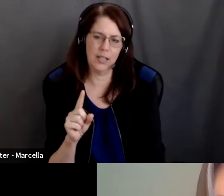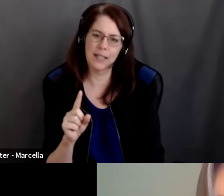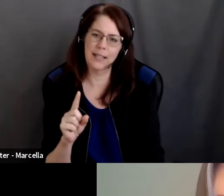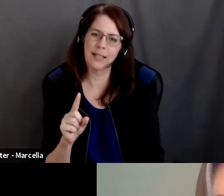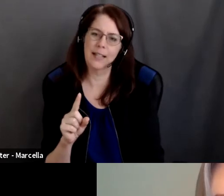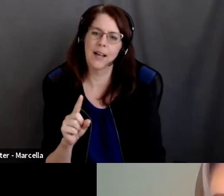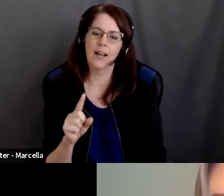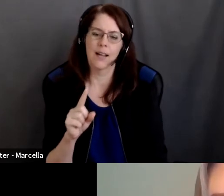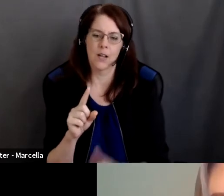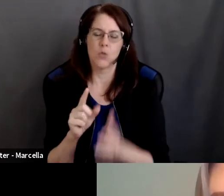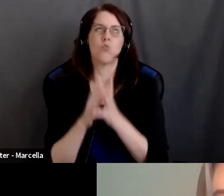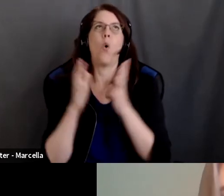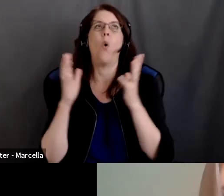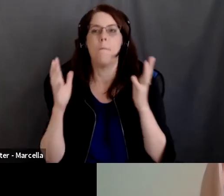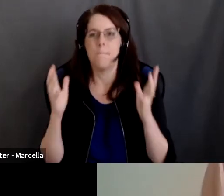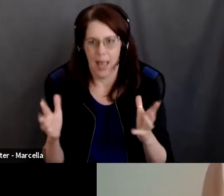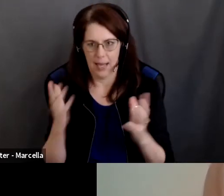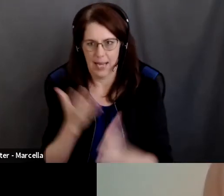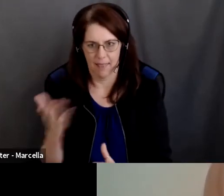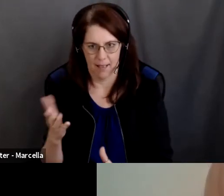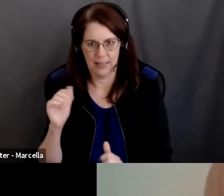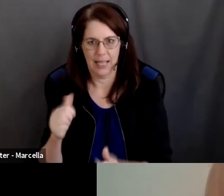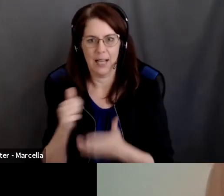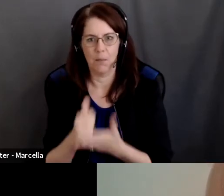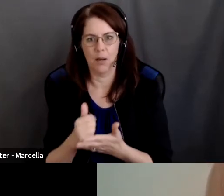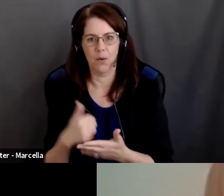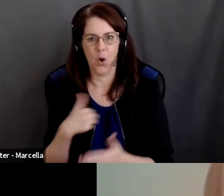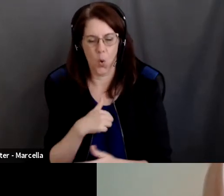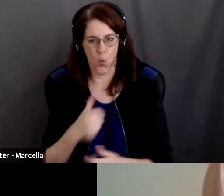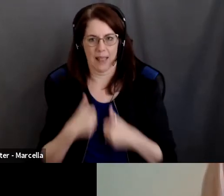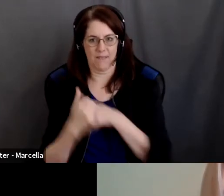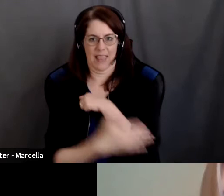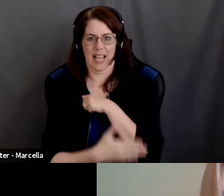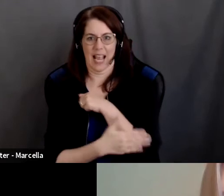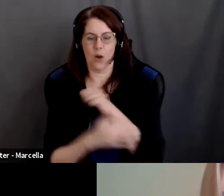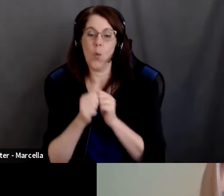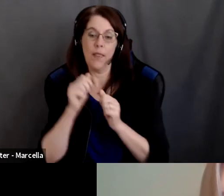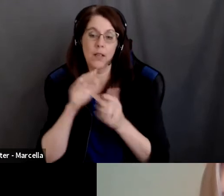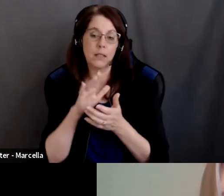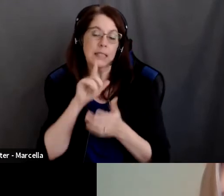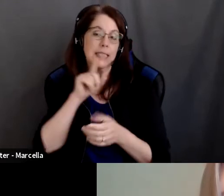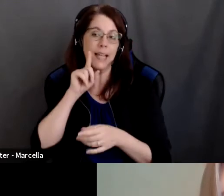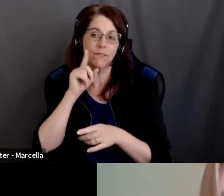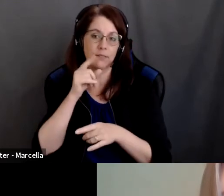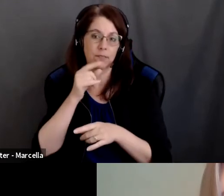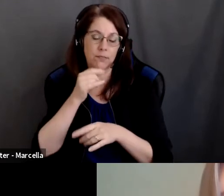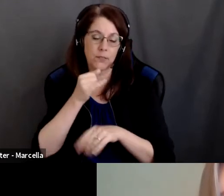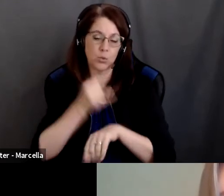there are so many things that can help. We live in the county that has the School for the Deaf for the state of